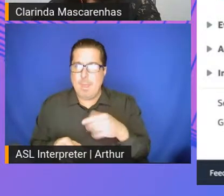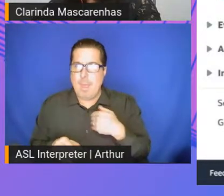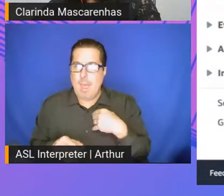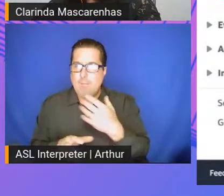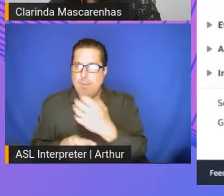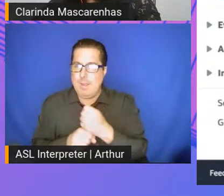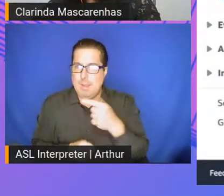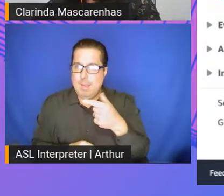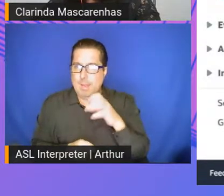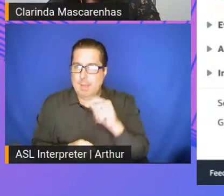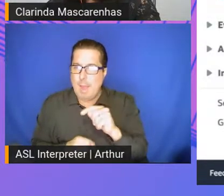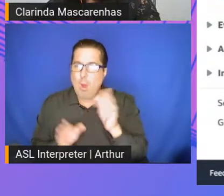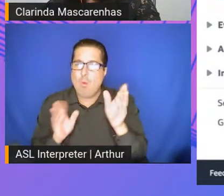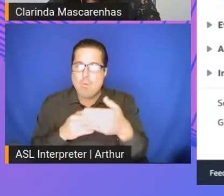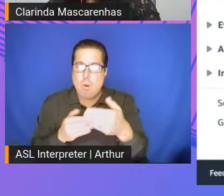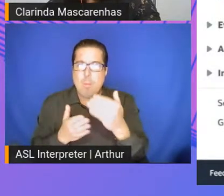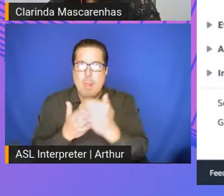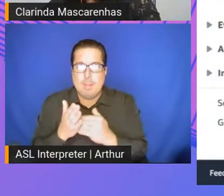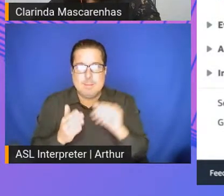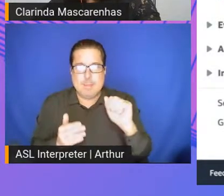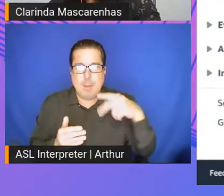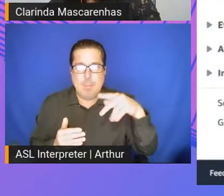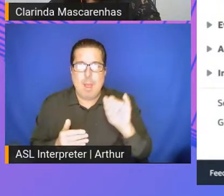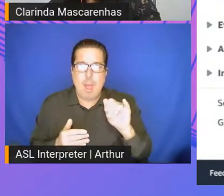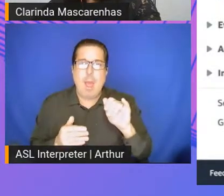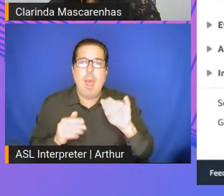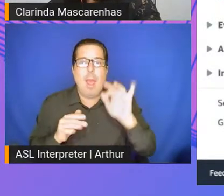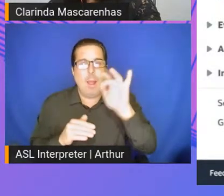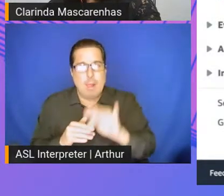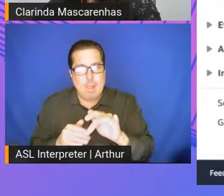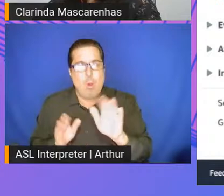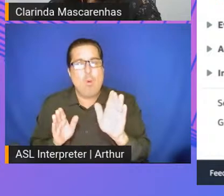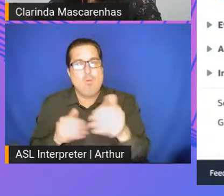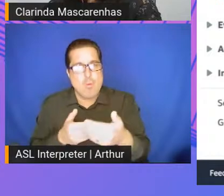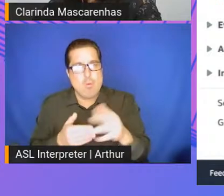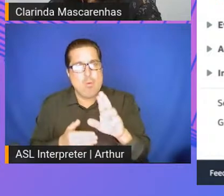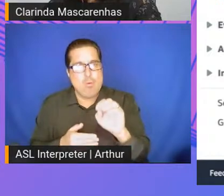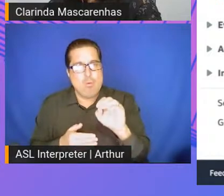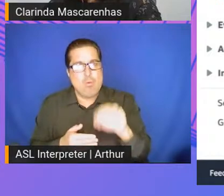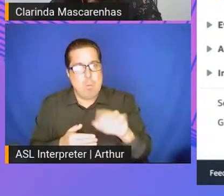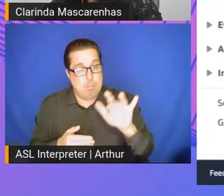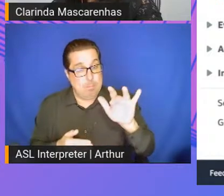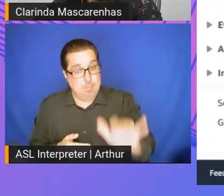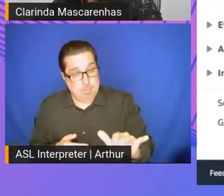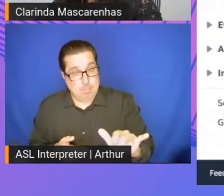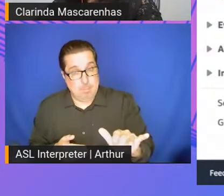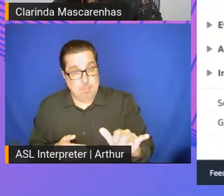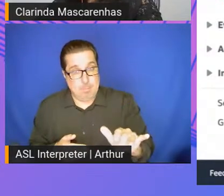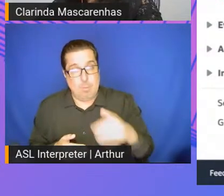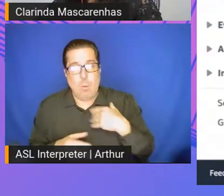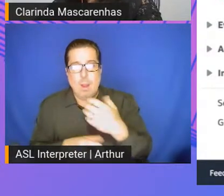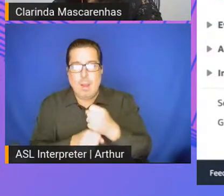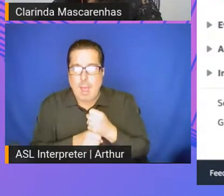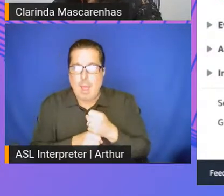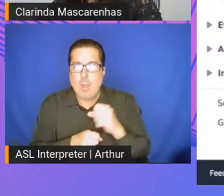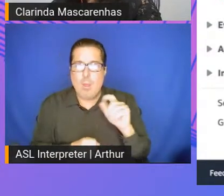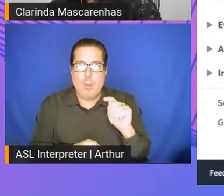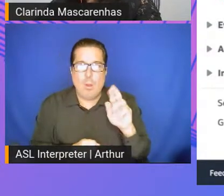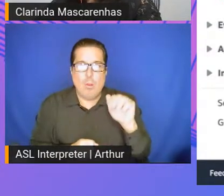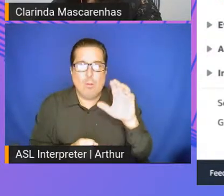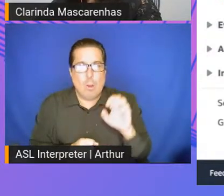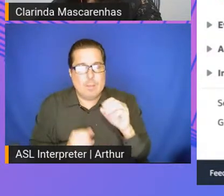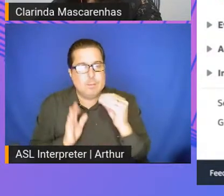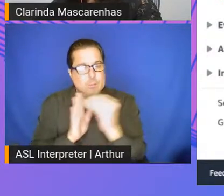the room list API by clicking the room button, and we get traced,